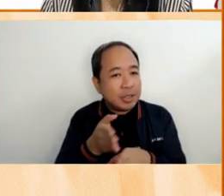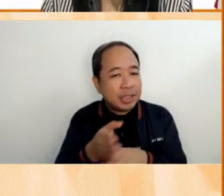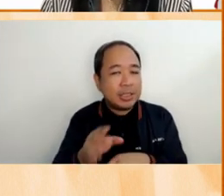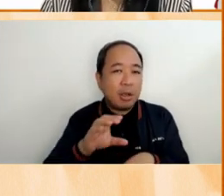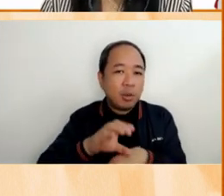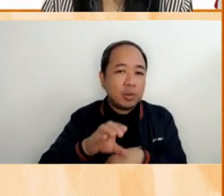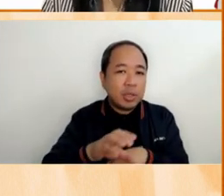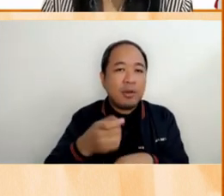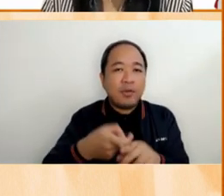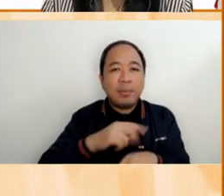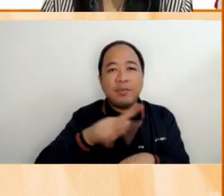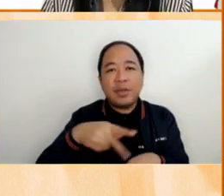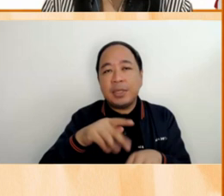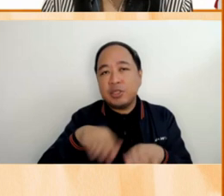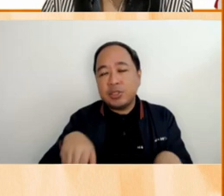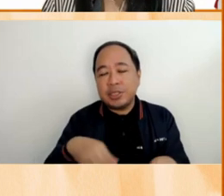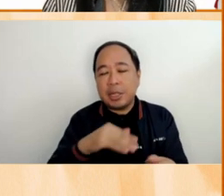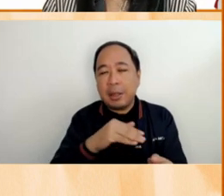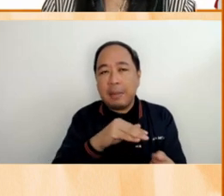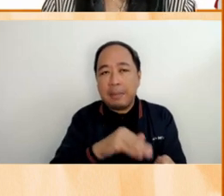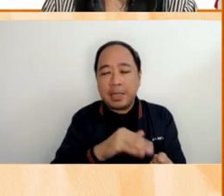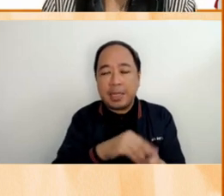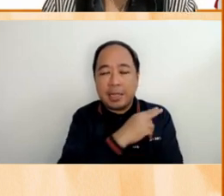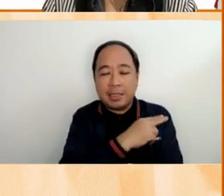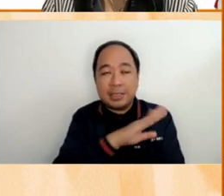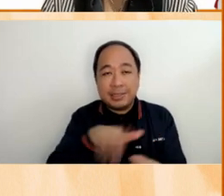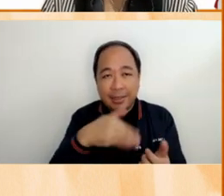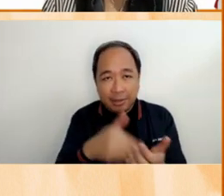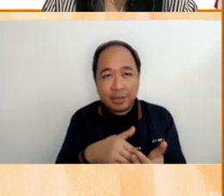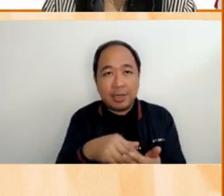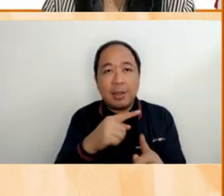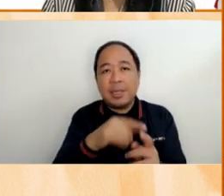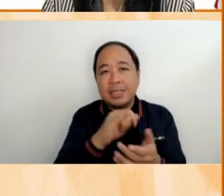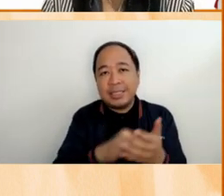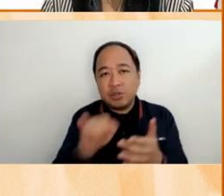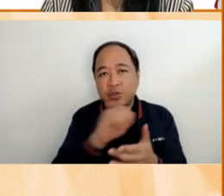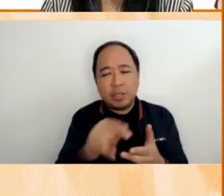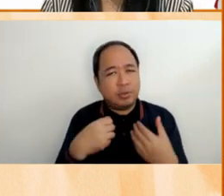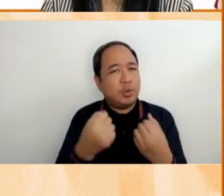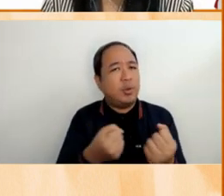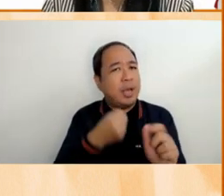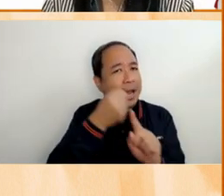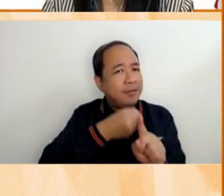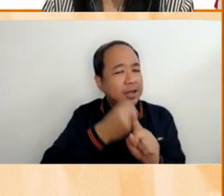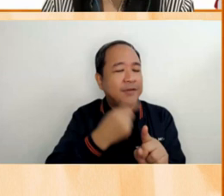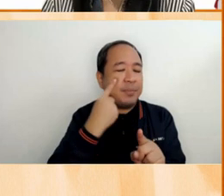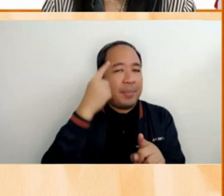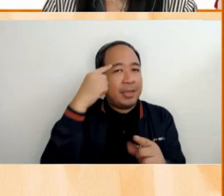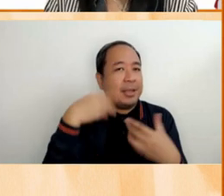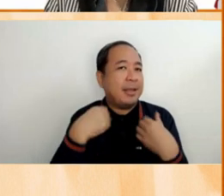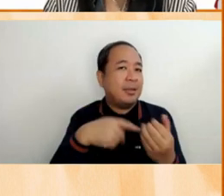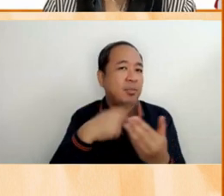the Philippine Children's Medical Center and other institutions. They are all staunch advocates on mental health programs and